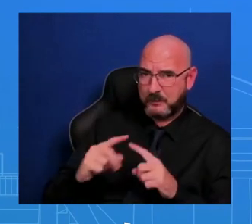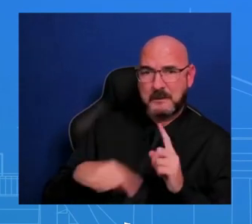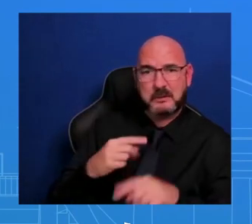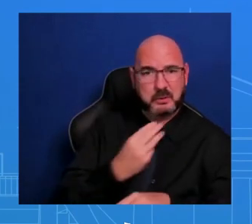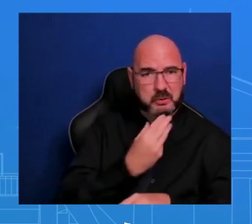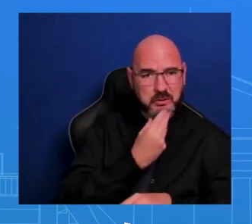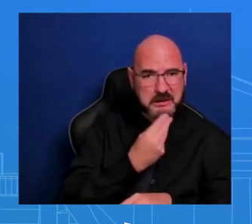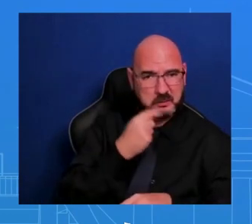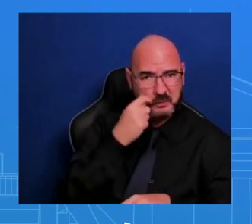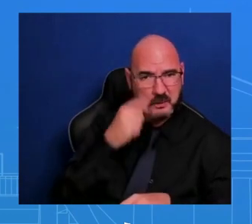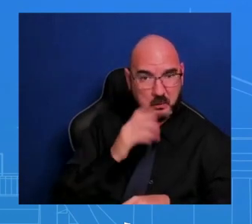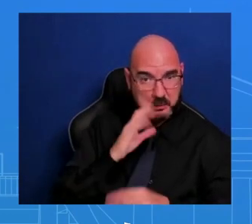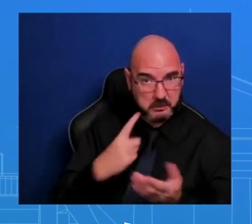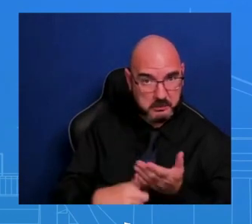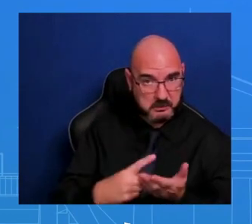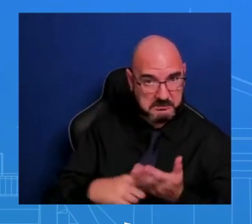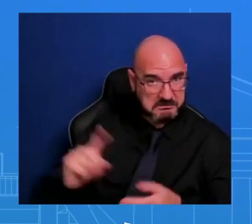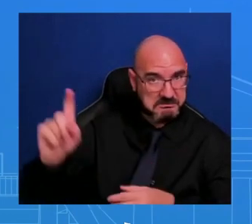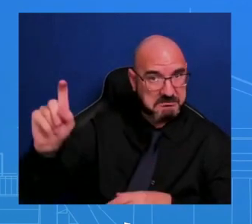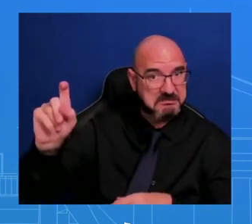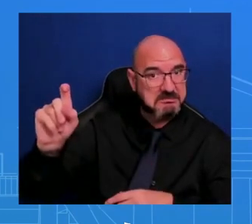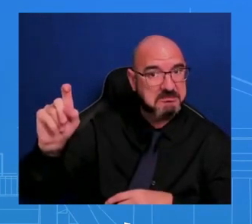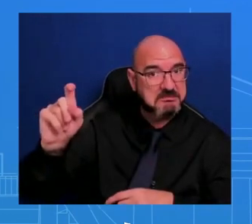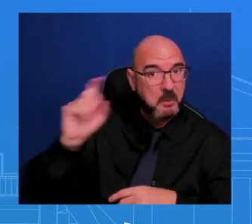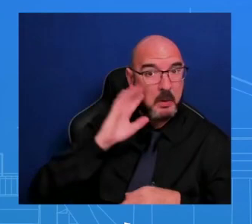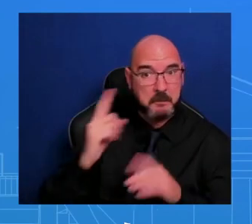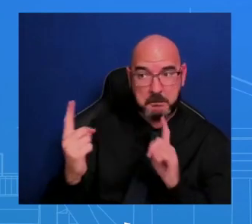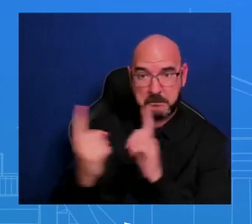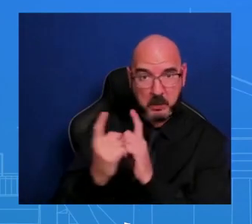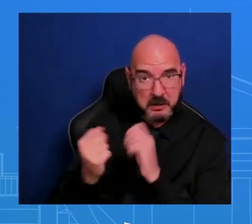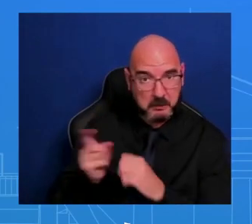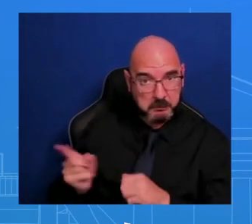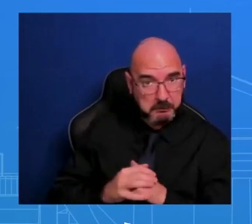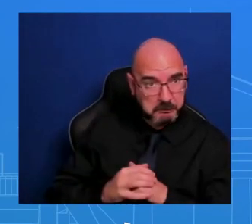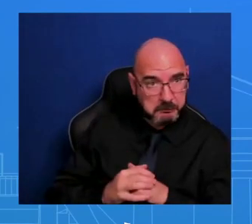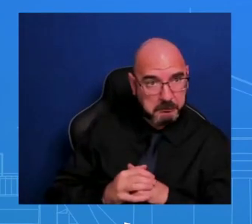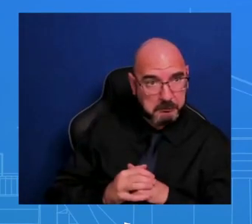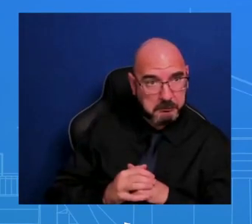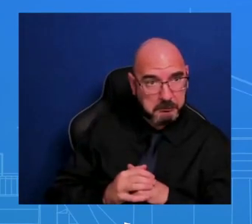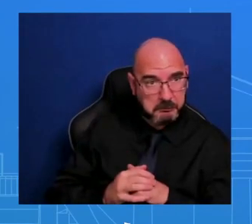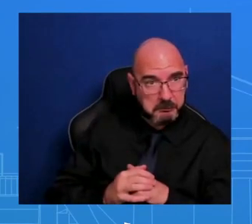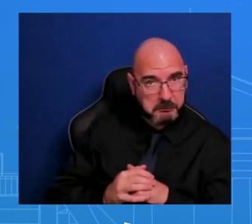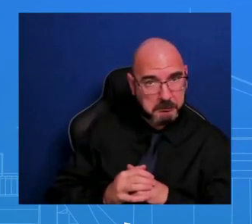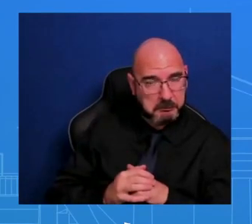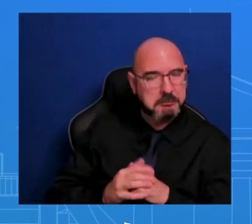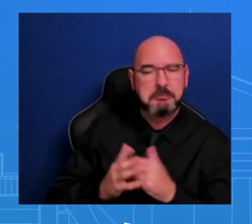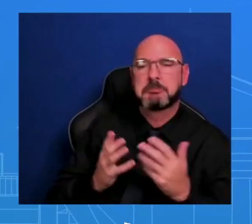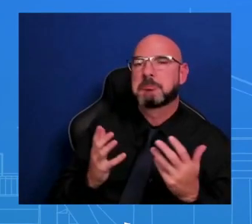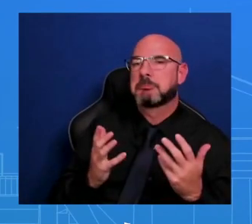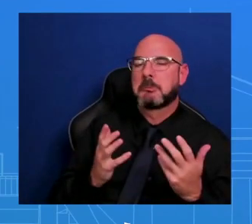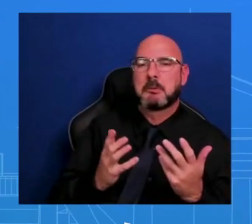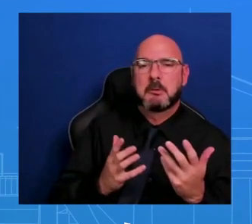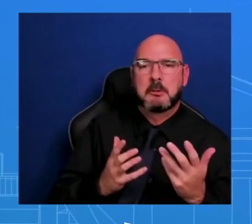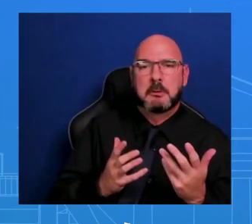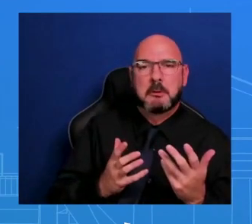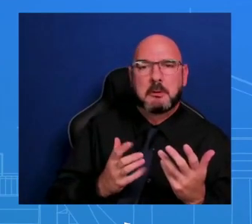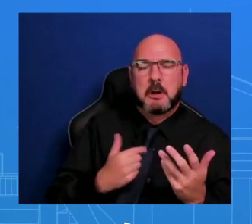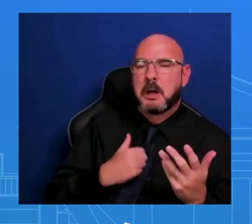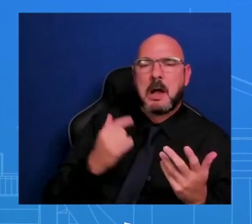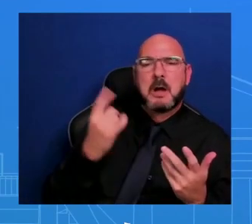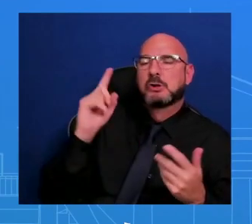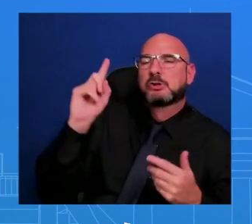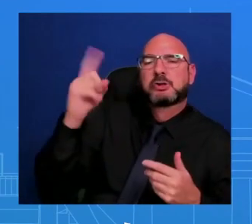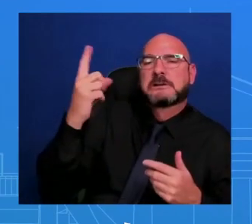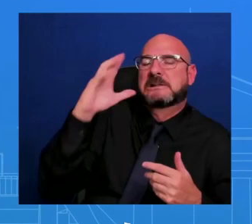attacks in Europe and Middle East, I'm assuming U.S. doesn't want to see any other conflicts happen in Asia. So in